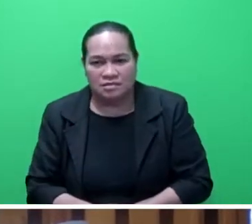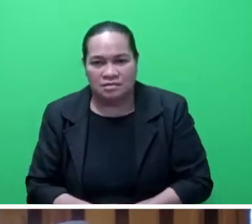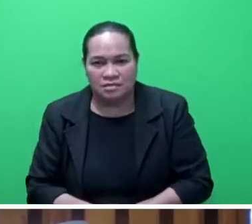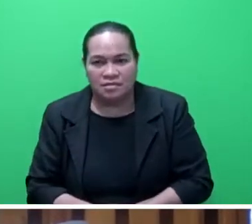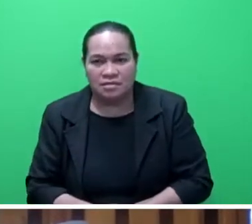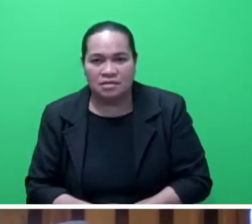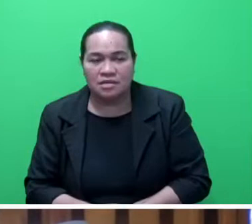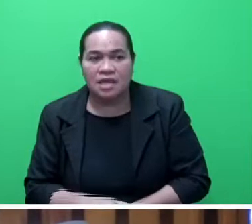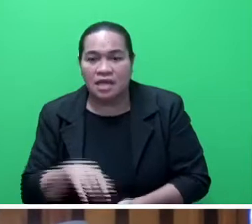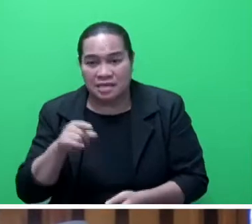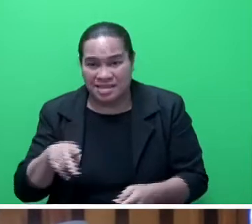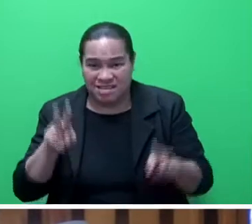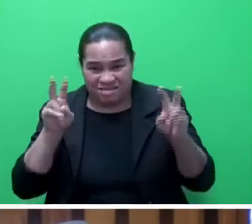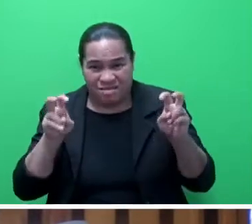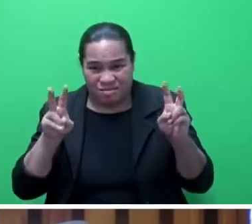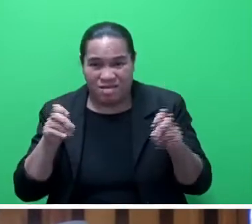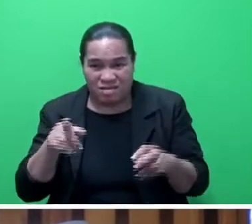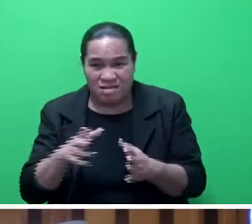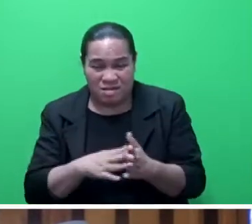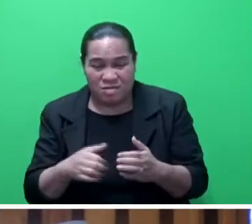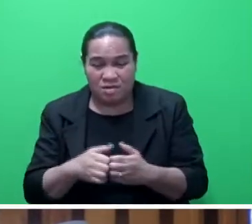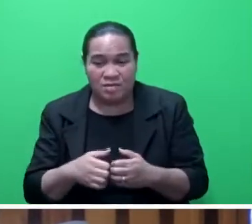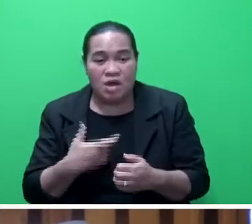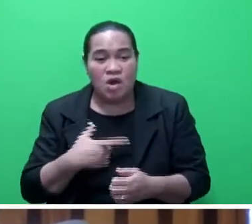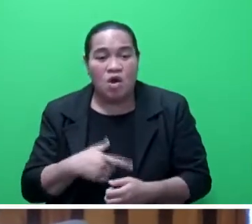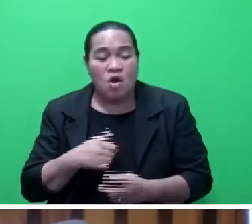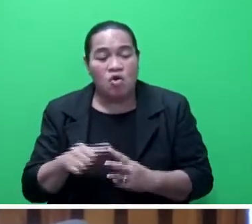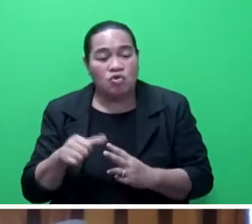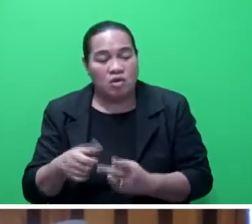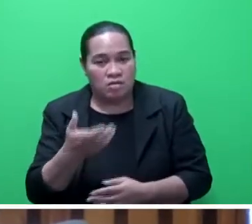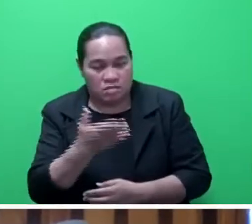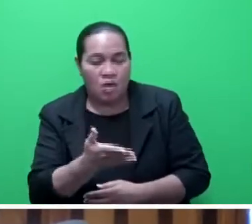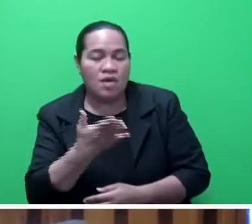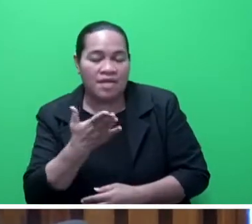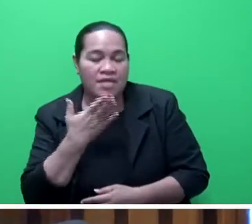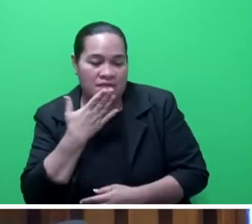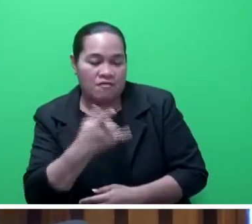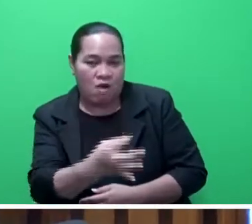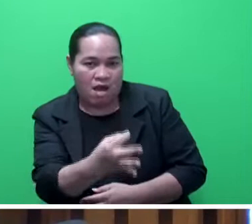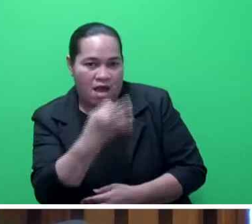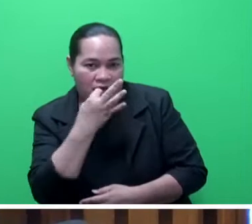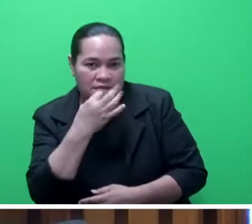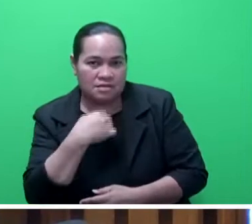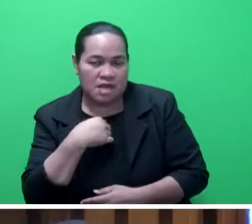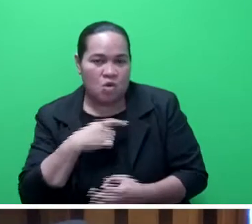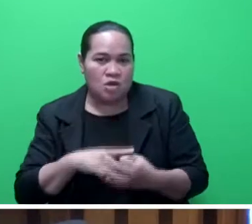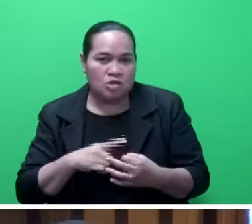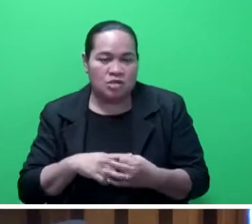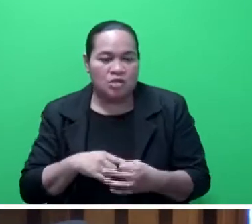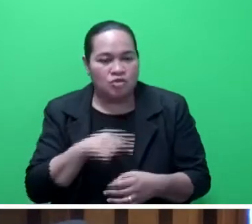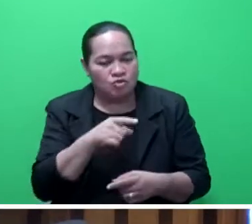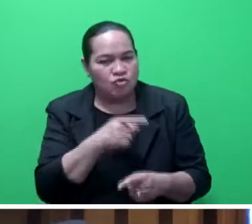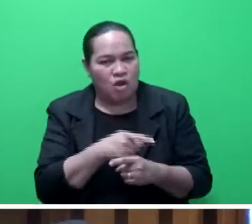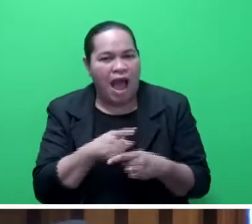topical subject, and also, of course, the honourable member, who I'd like to thank him for asking this question, has talked about how will it